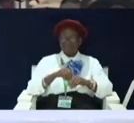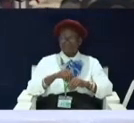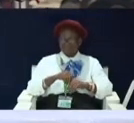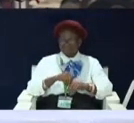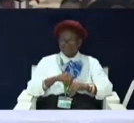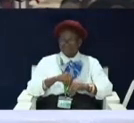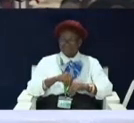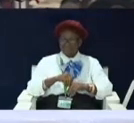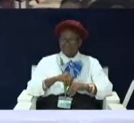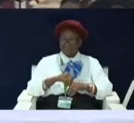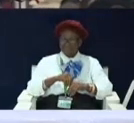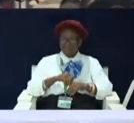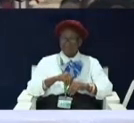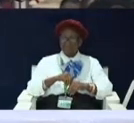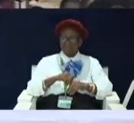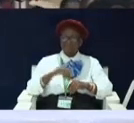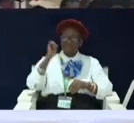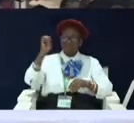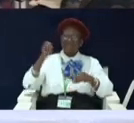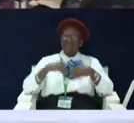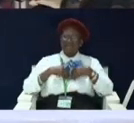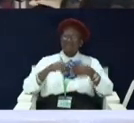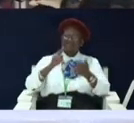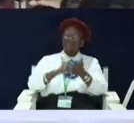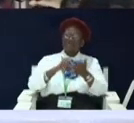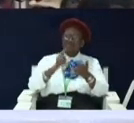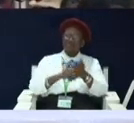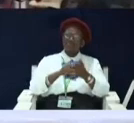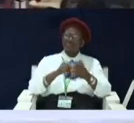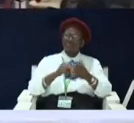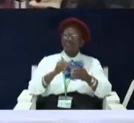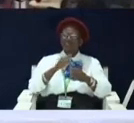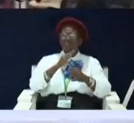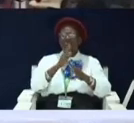you have a problem. Isoro la lo niyan o.